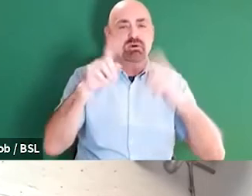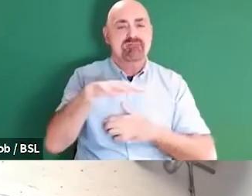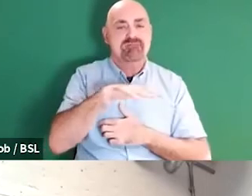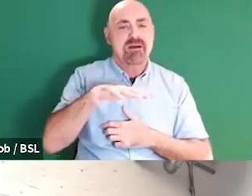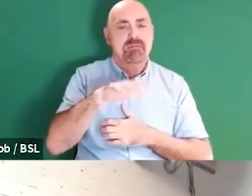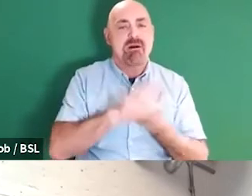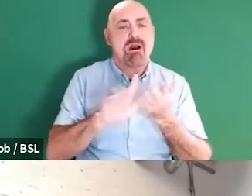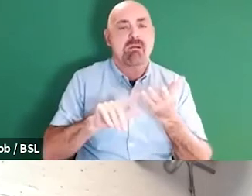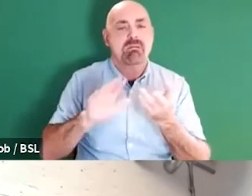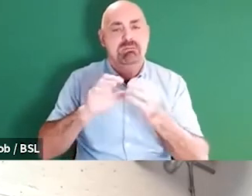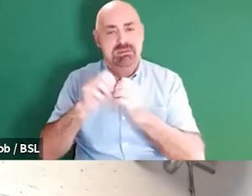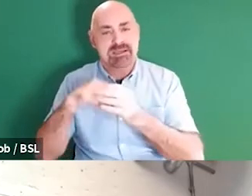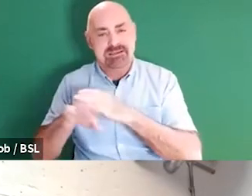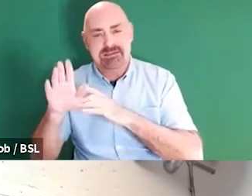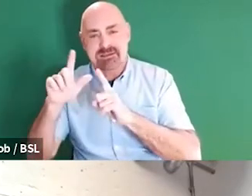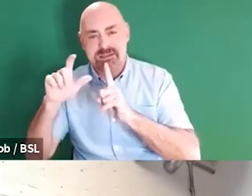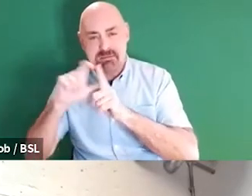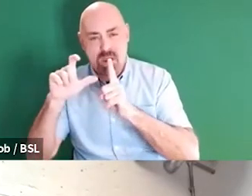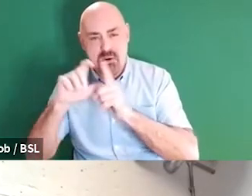for Education. On